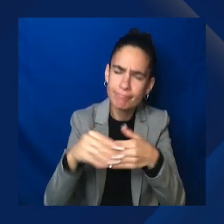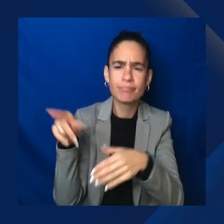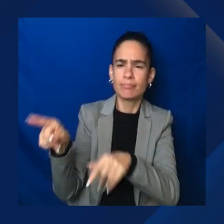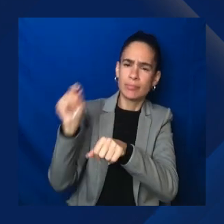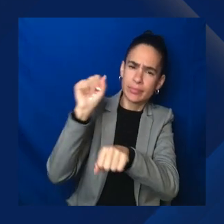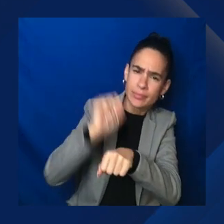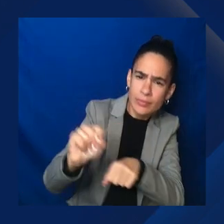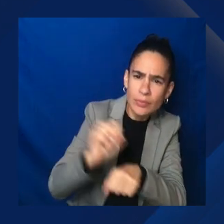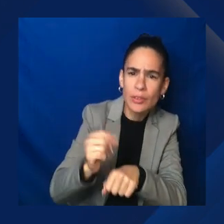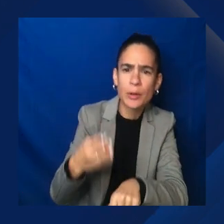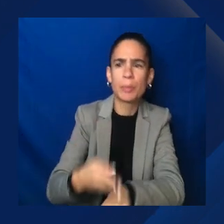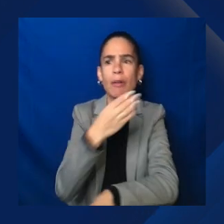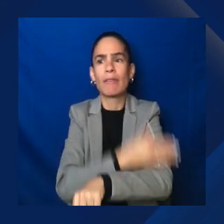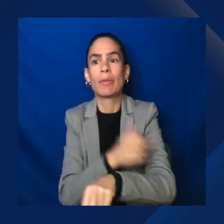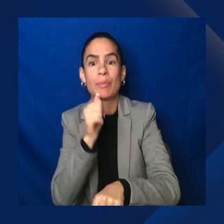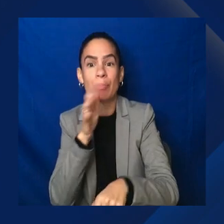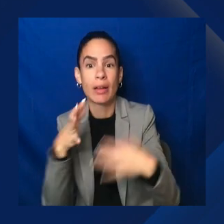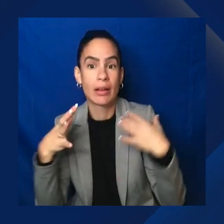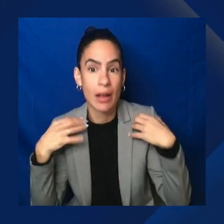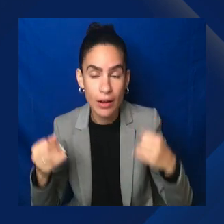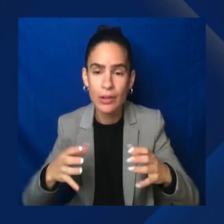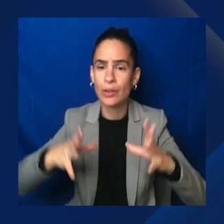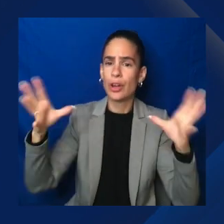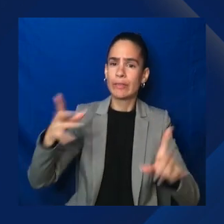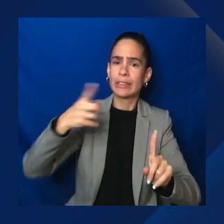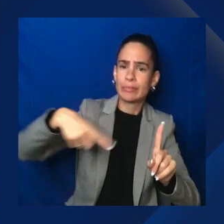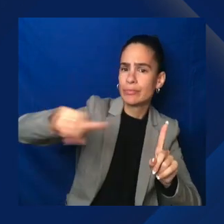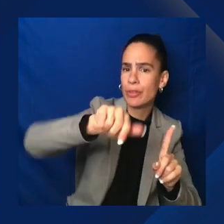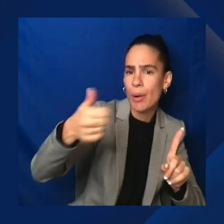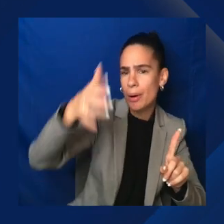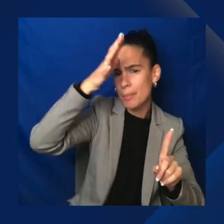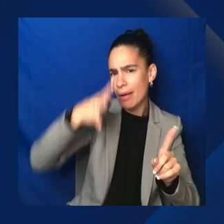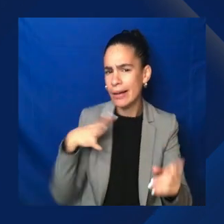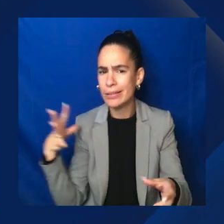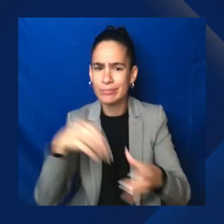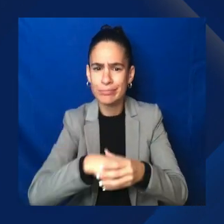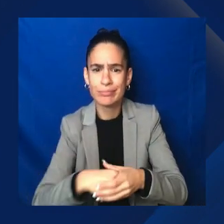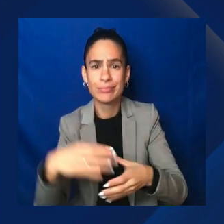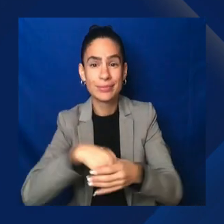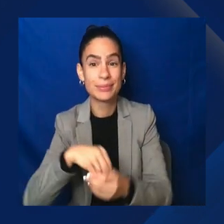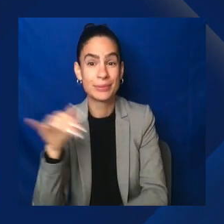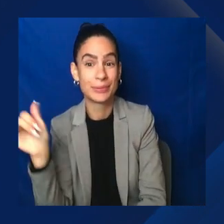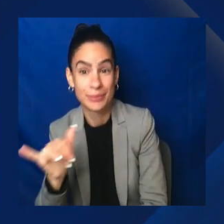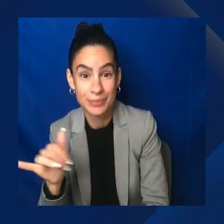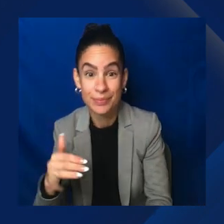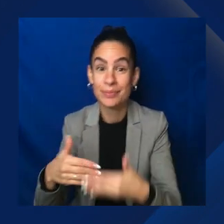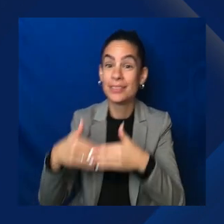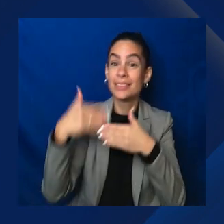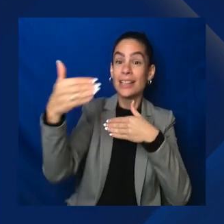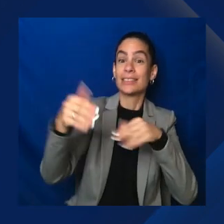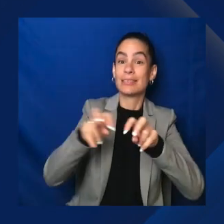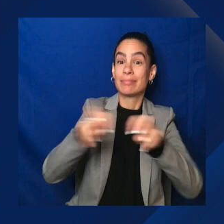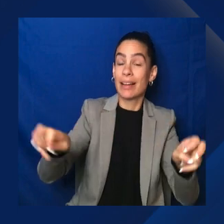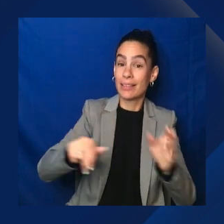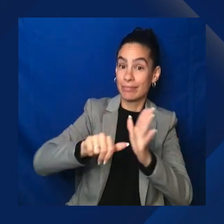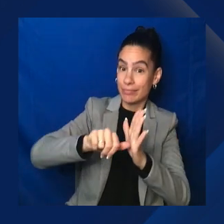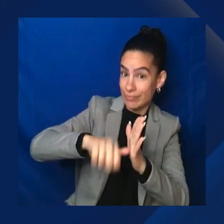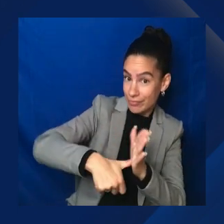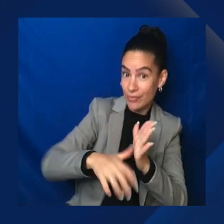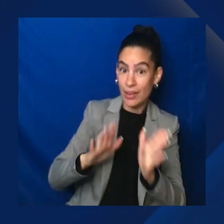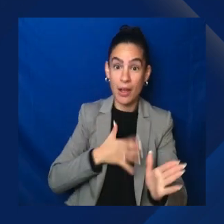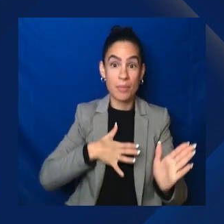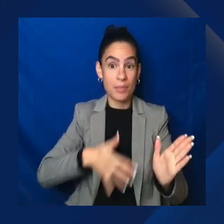encourage other men to step up as well. This panel underscores that the maternal health crisis we face impacts entire